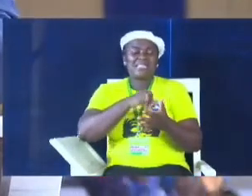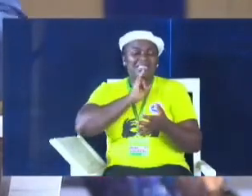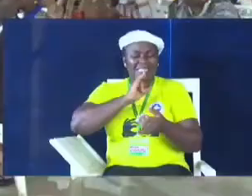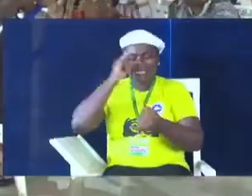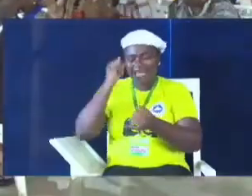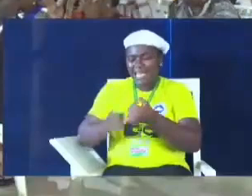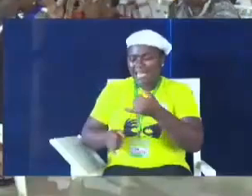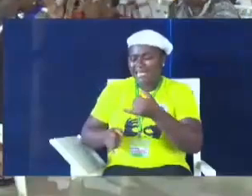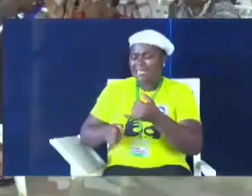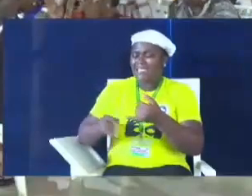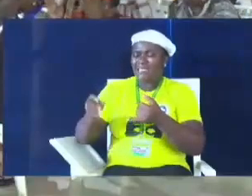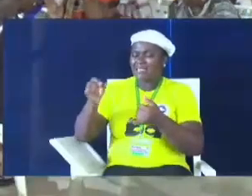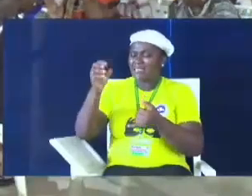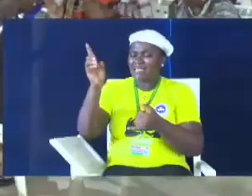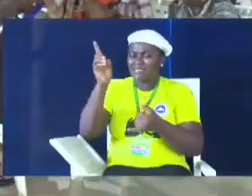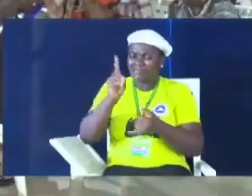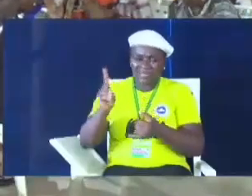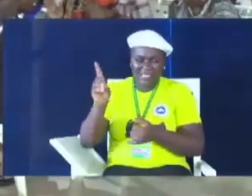date.